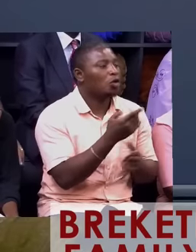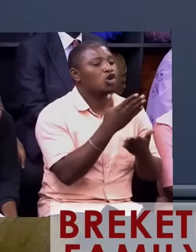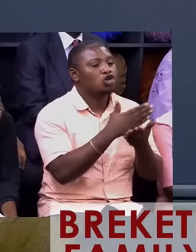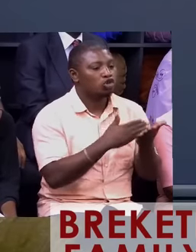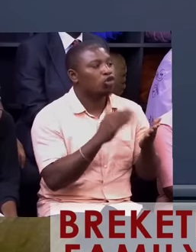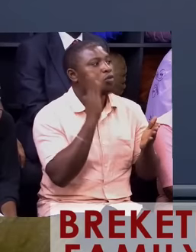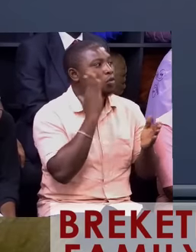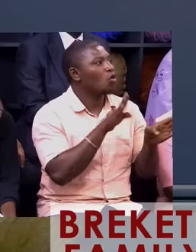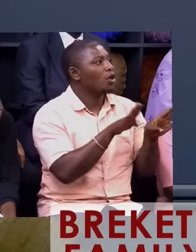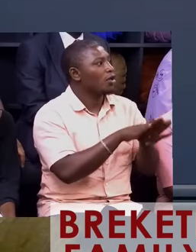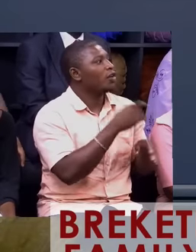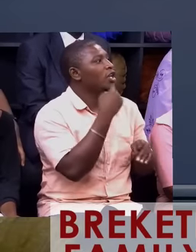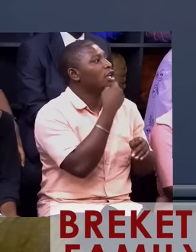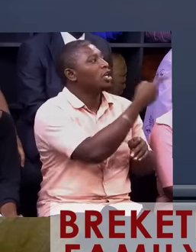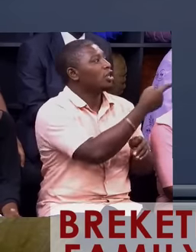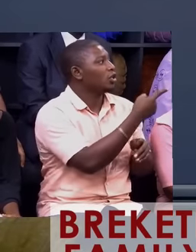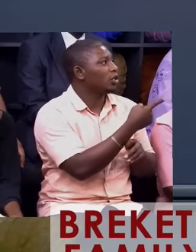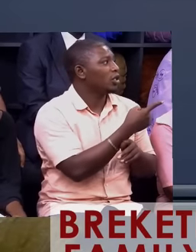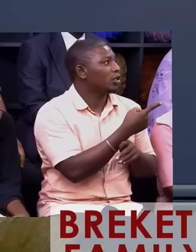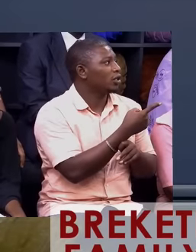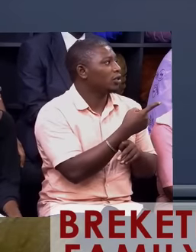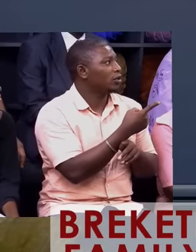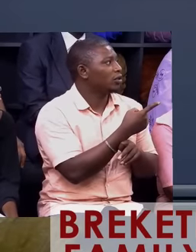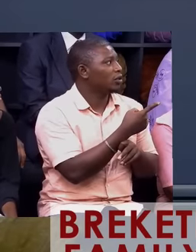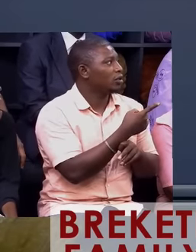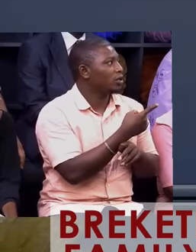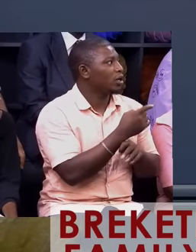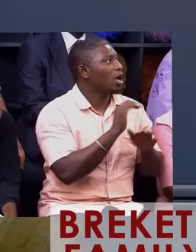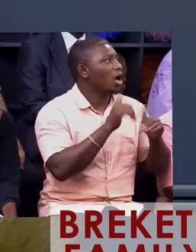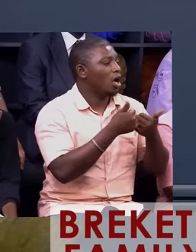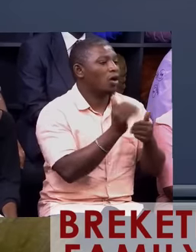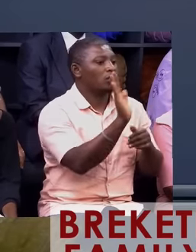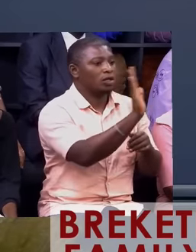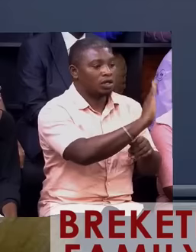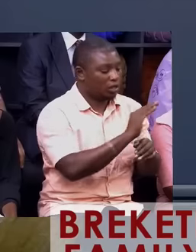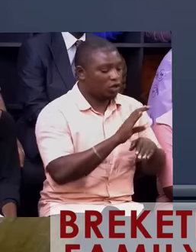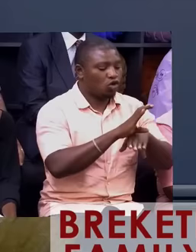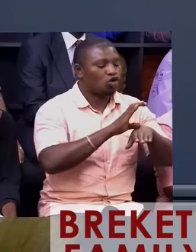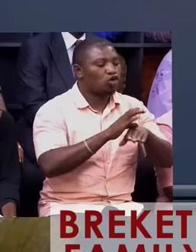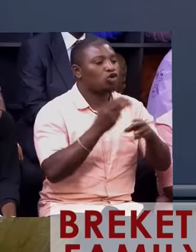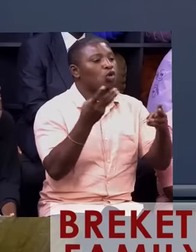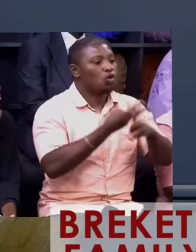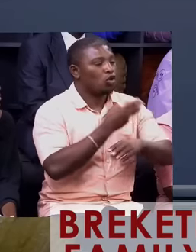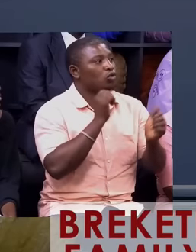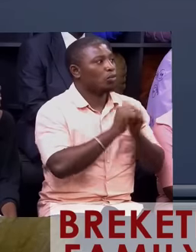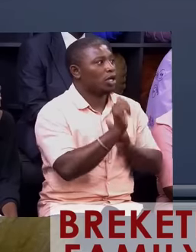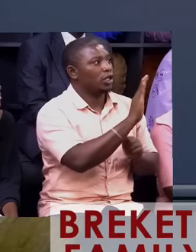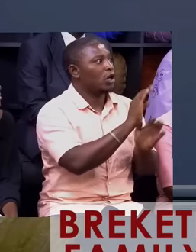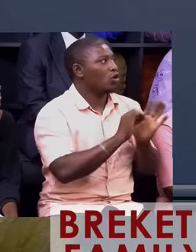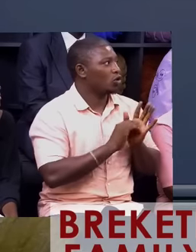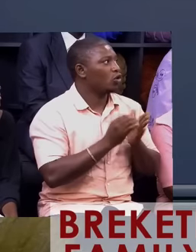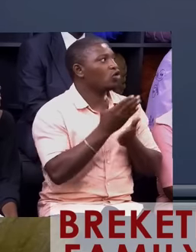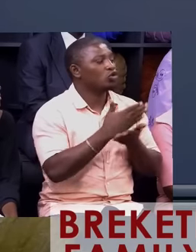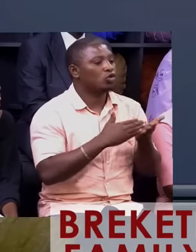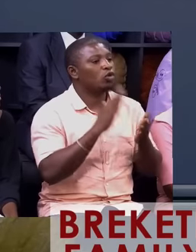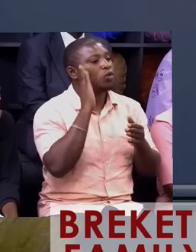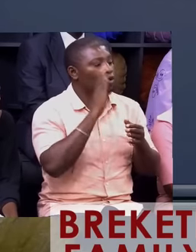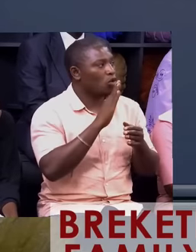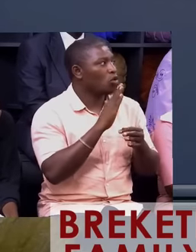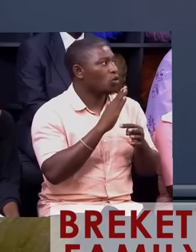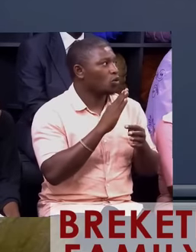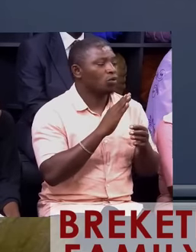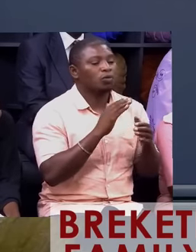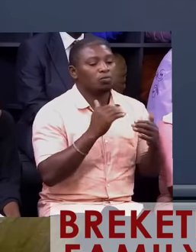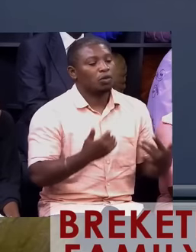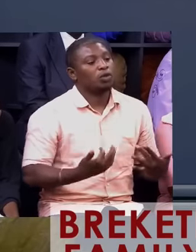some will even tell you how their condition was past your own some go draw inspiration